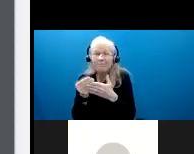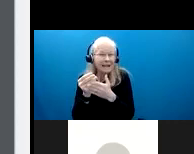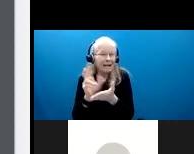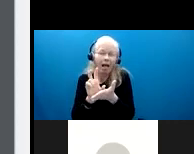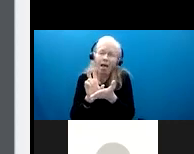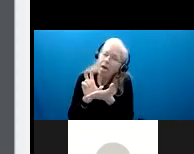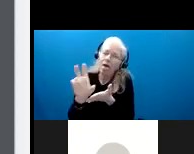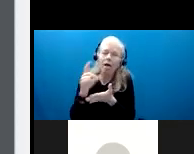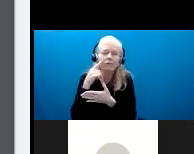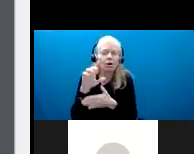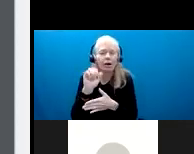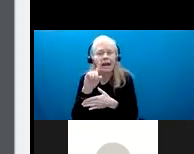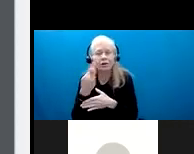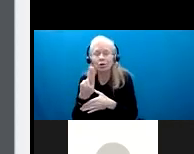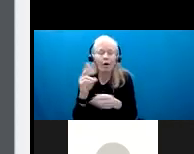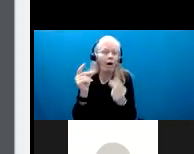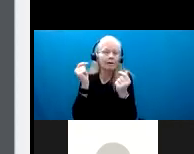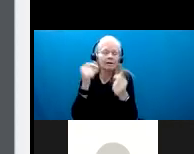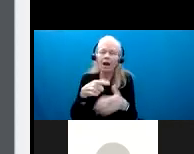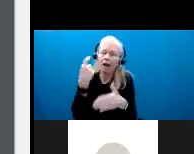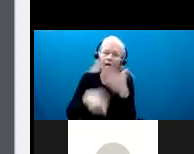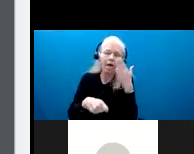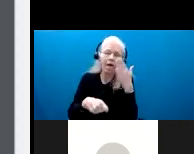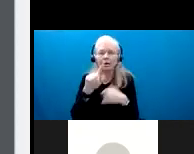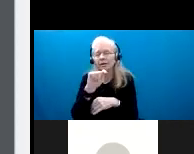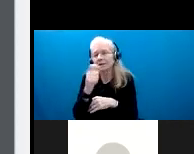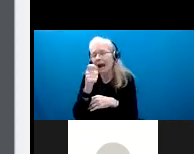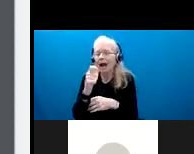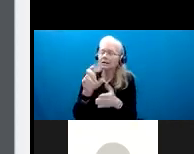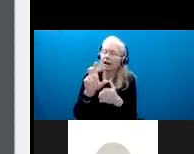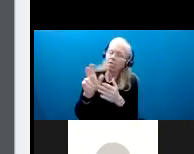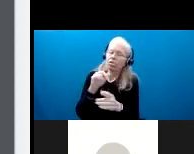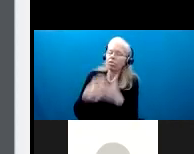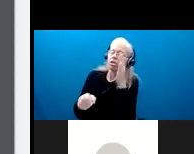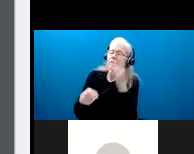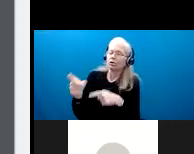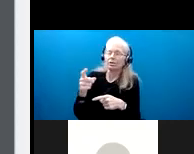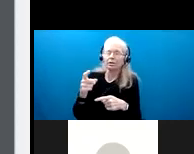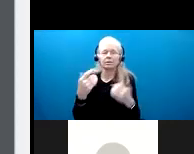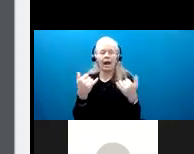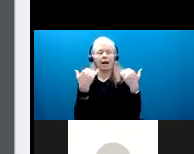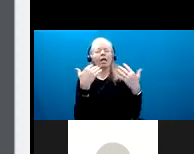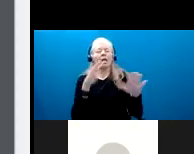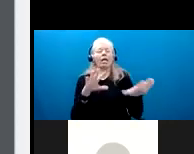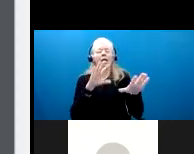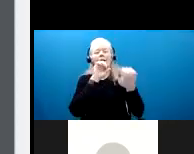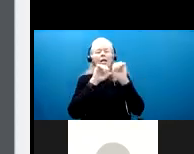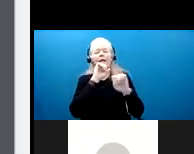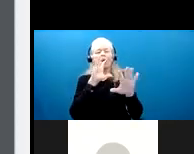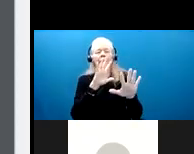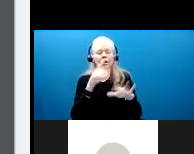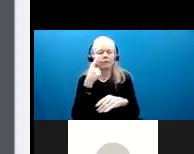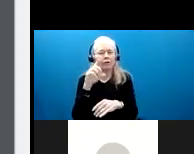you know, in a financial hardship in order to have an ADU. So that's something to